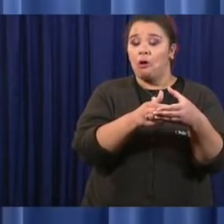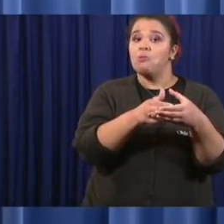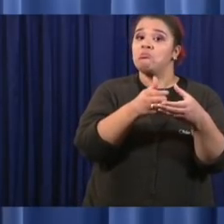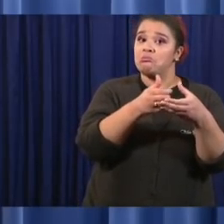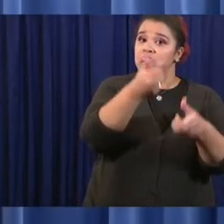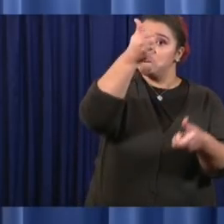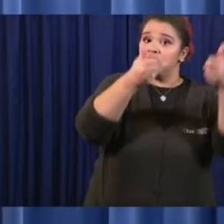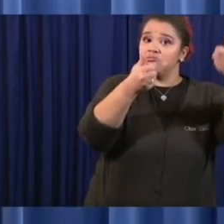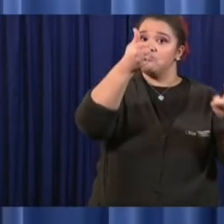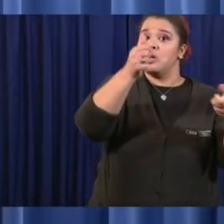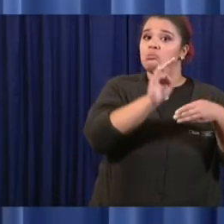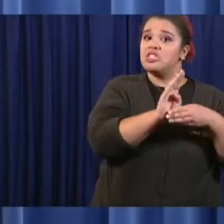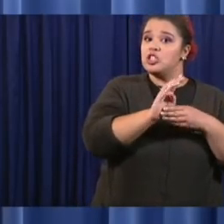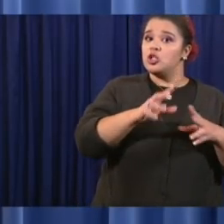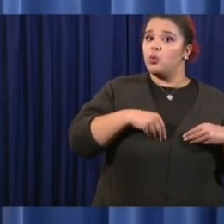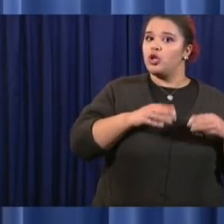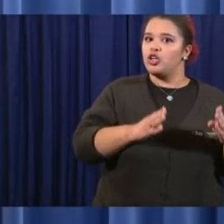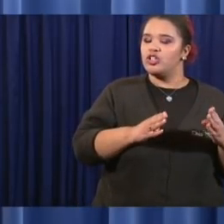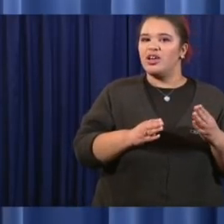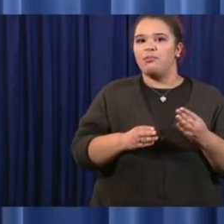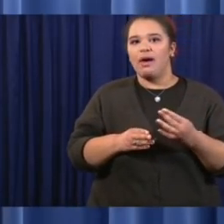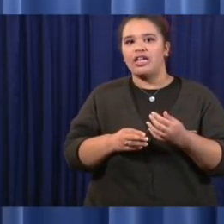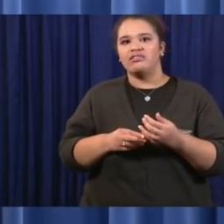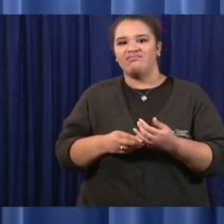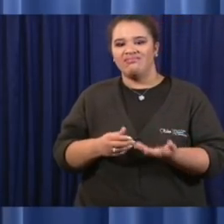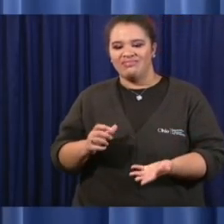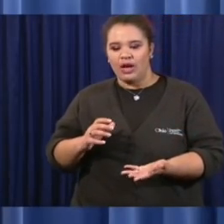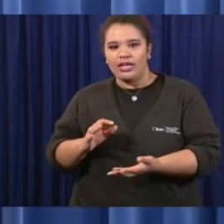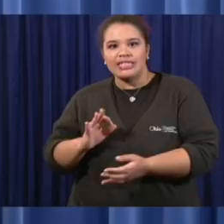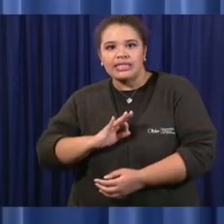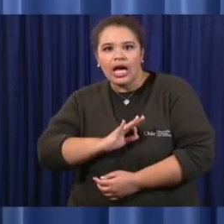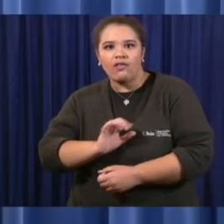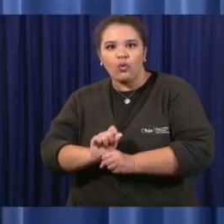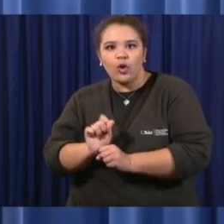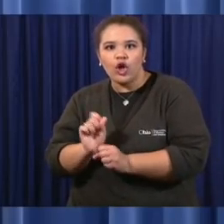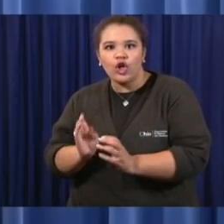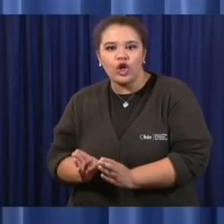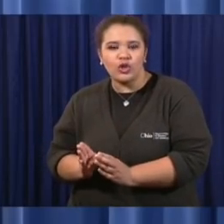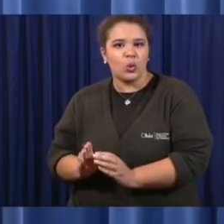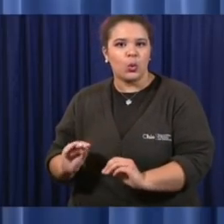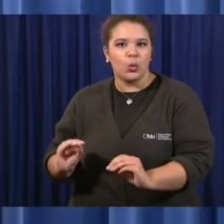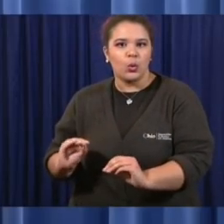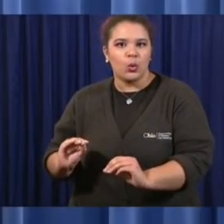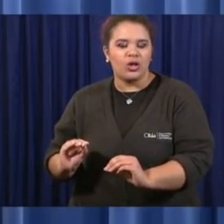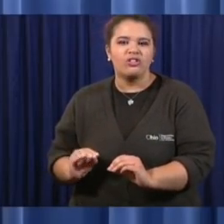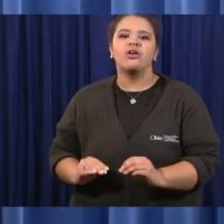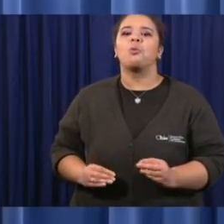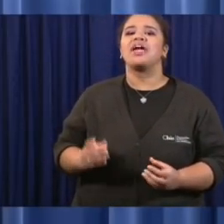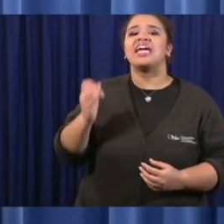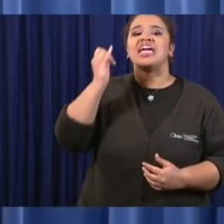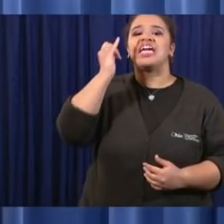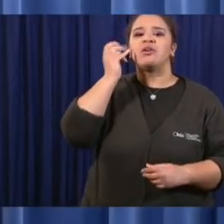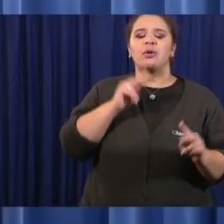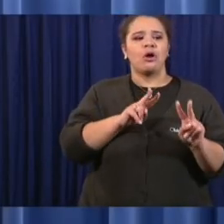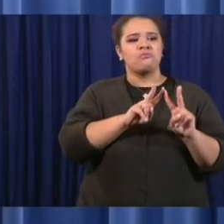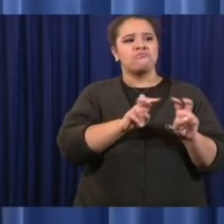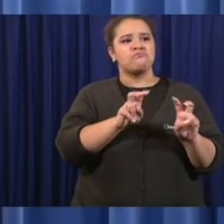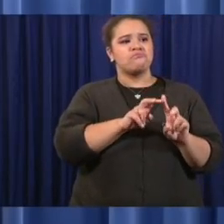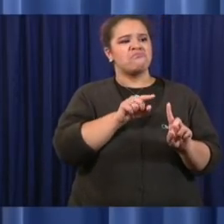say to people who argue that these working groups were just made up of people who wanted to get their businesses going again? Still up?